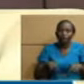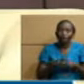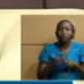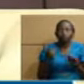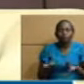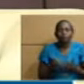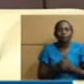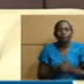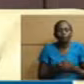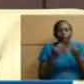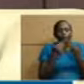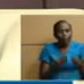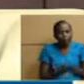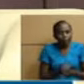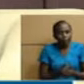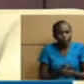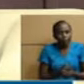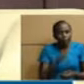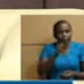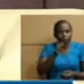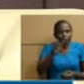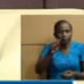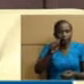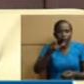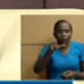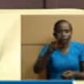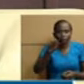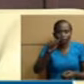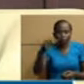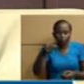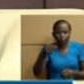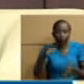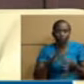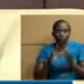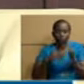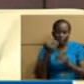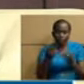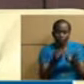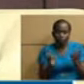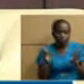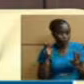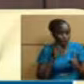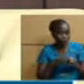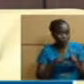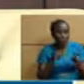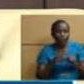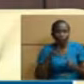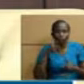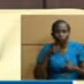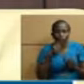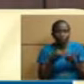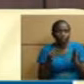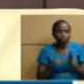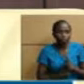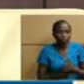presentation. I'd like to thank Salima. Salima is rejoining us on the next panel, so you'll hear from her, and she'll respond to many of these things,